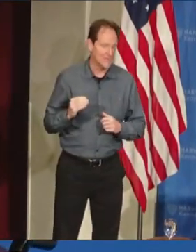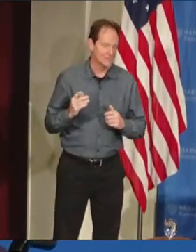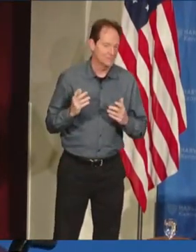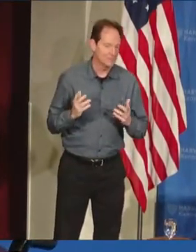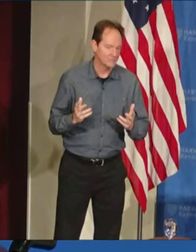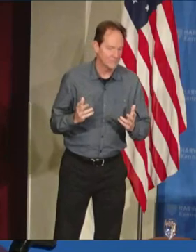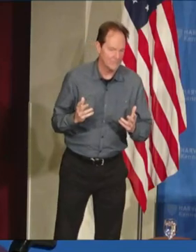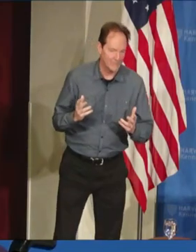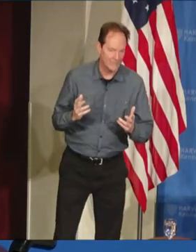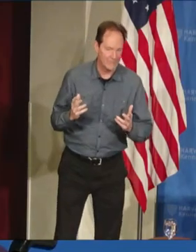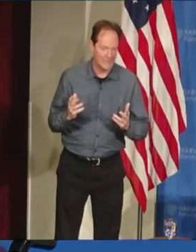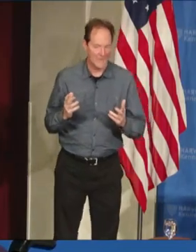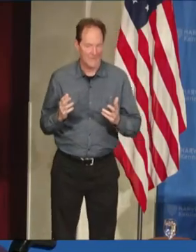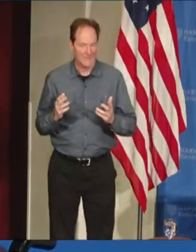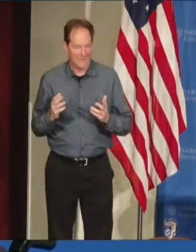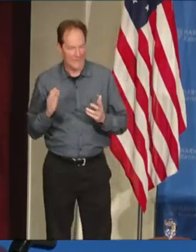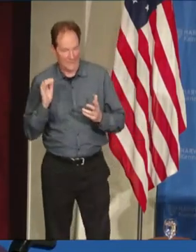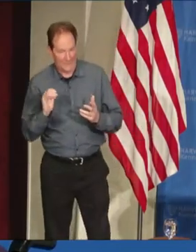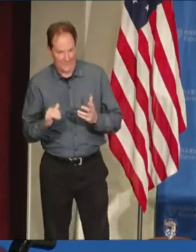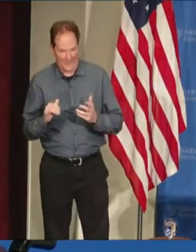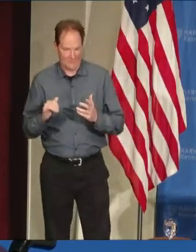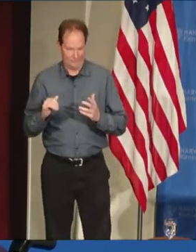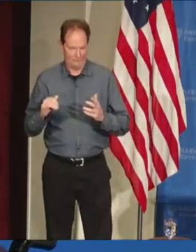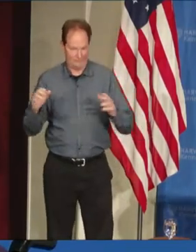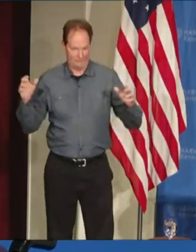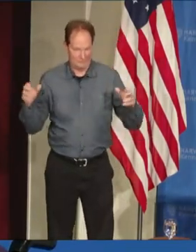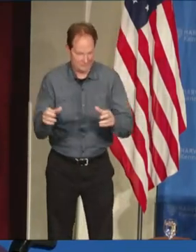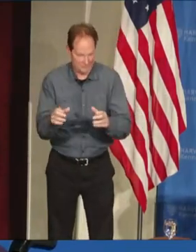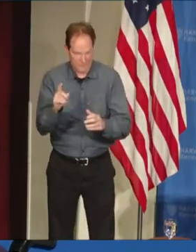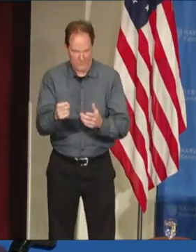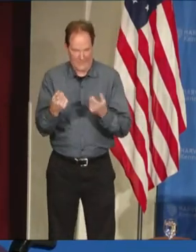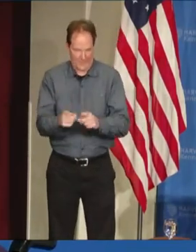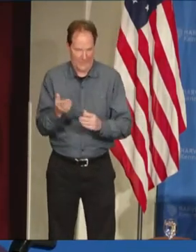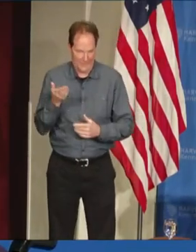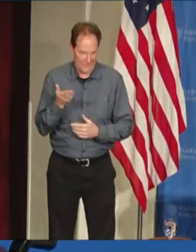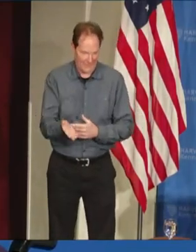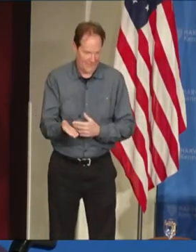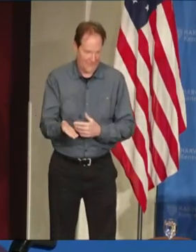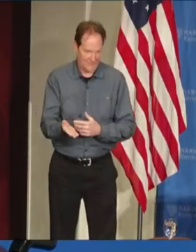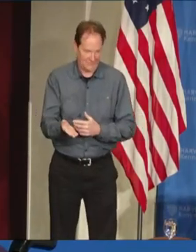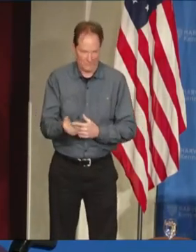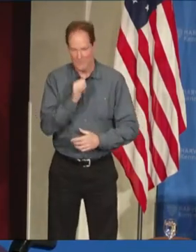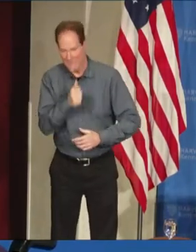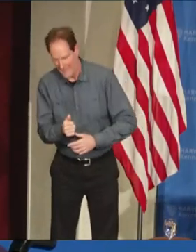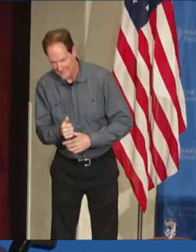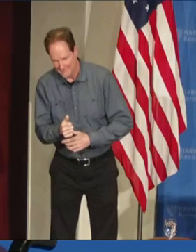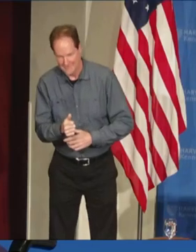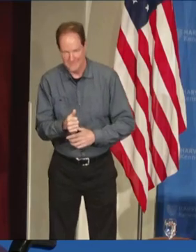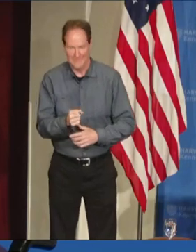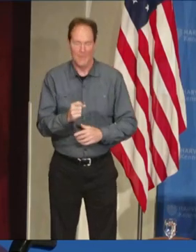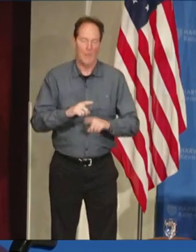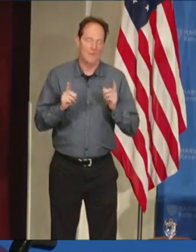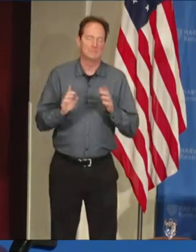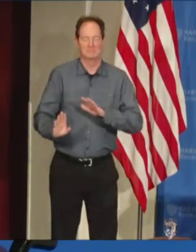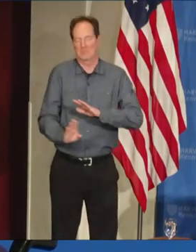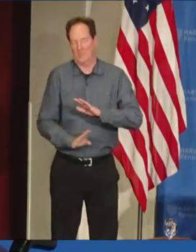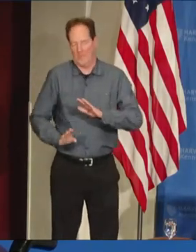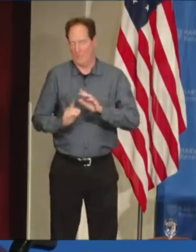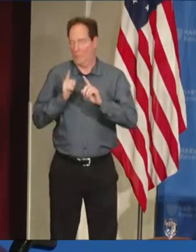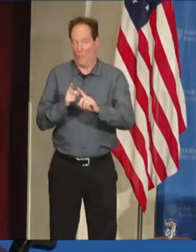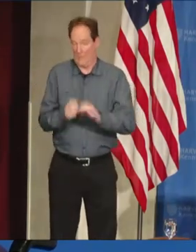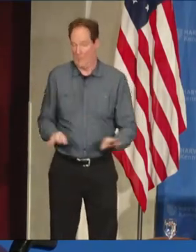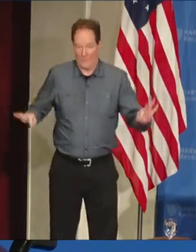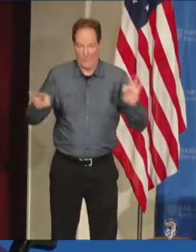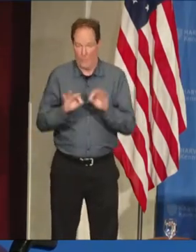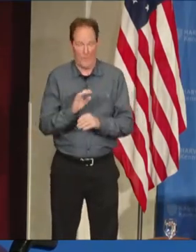The band that was supposed to have been there wasn't. So, but basically, I think what's really important